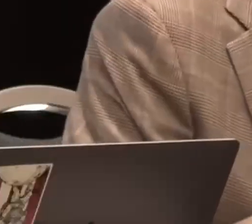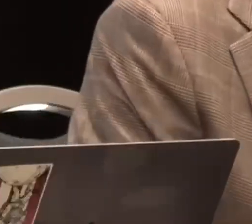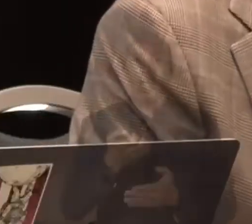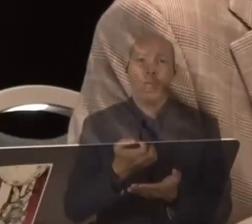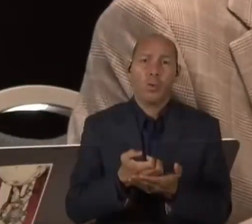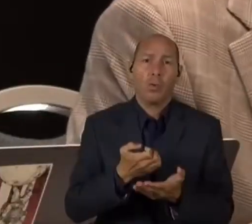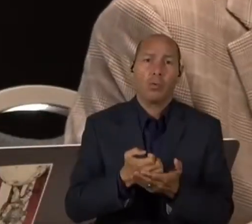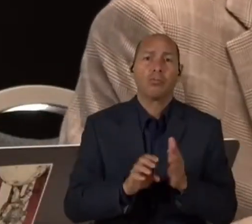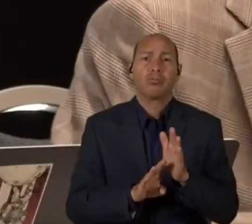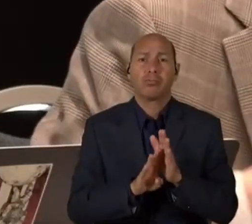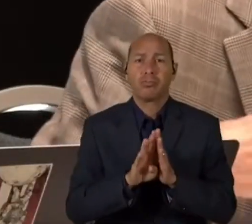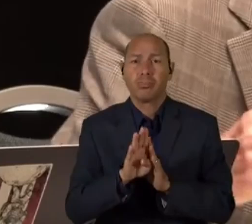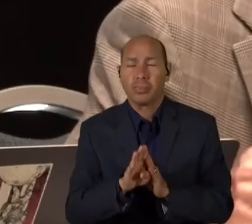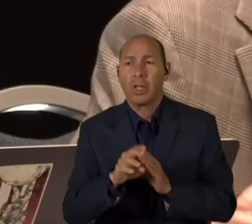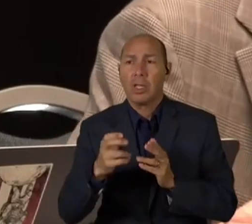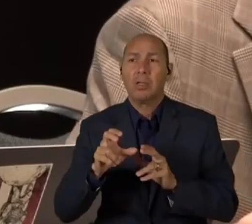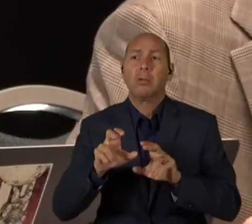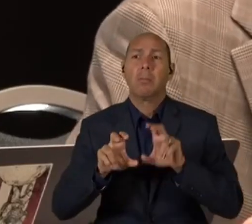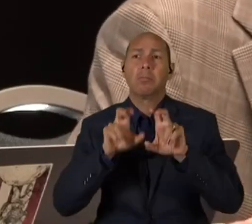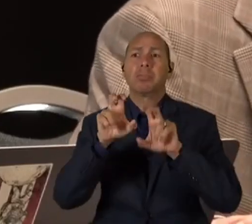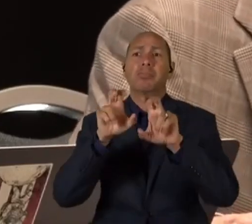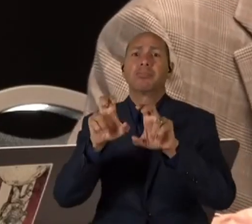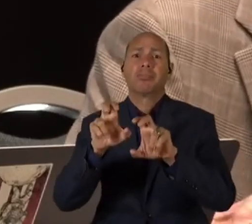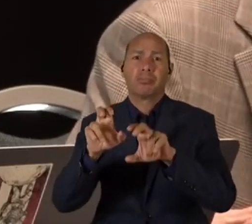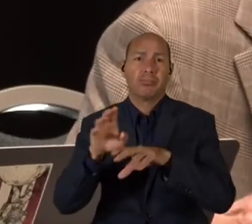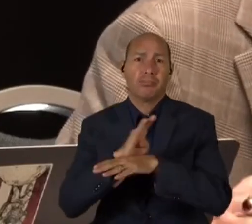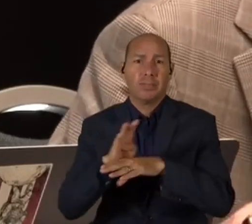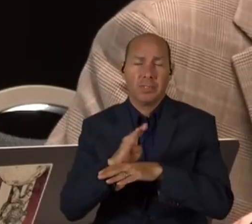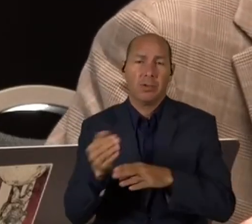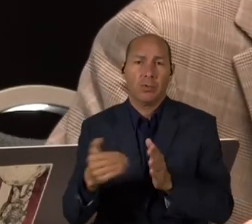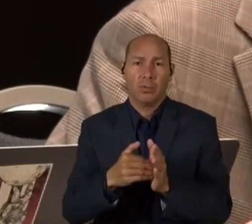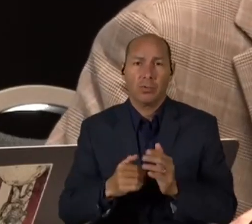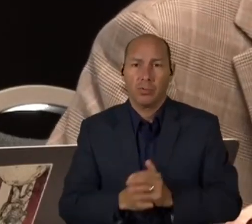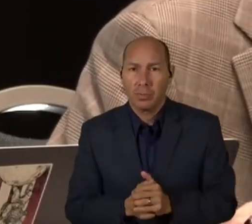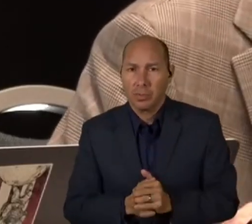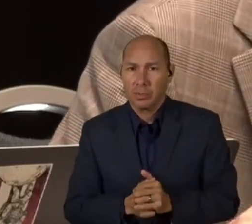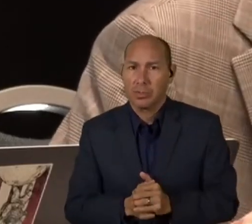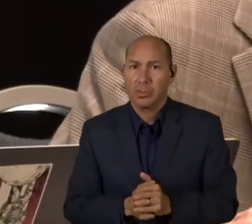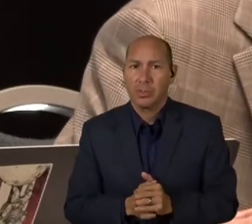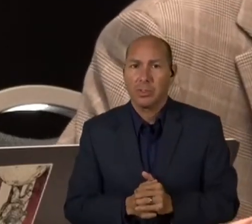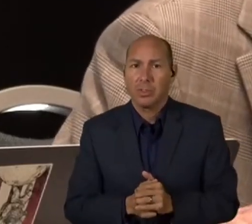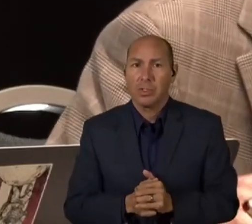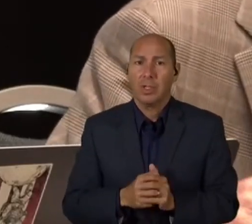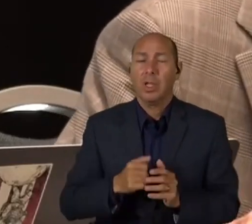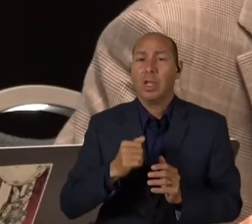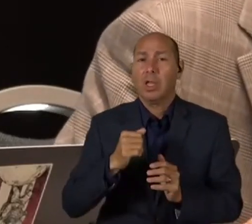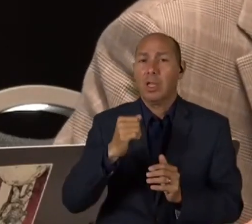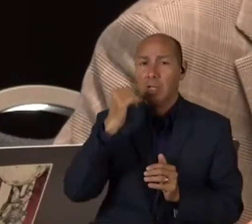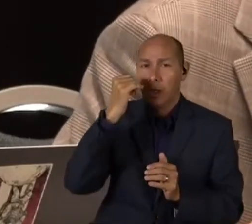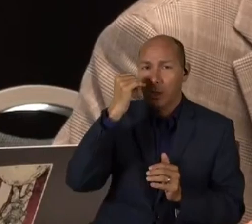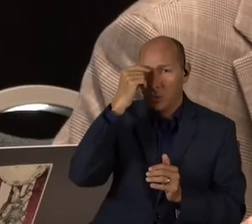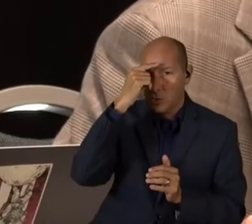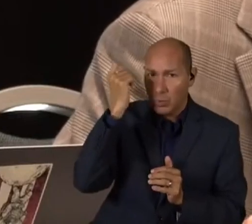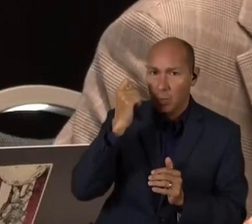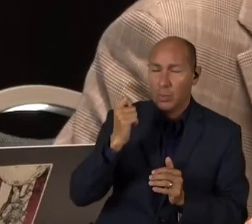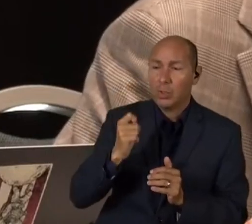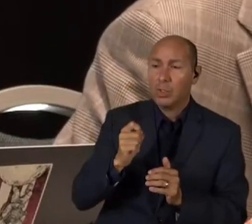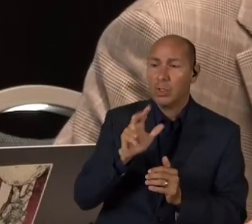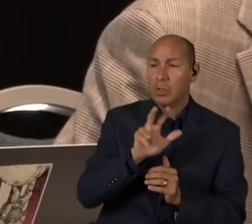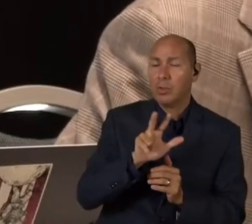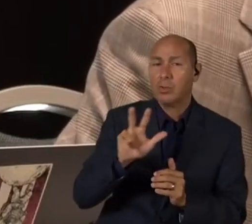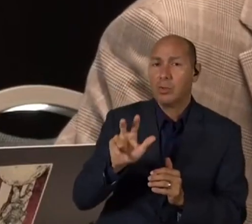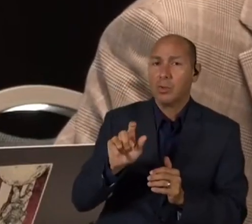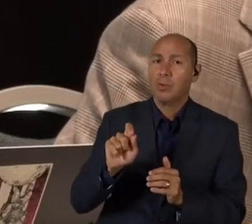Since the last public board meeting in June, you certified a $33.3 billion consolidated